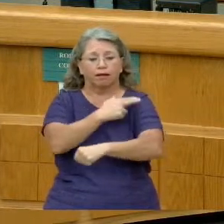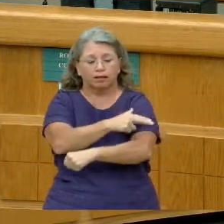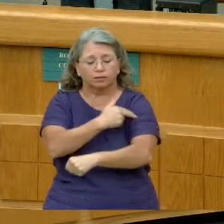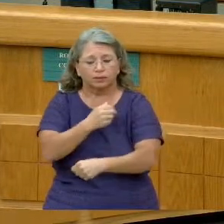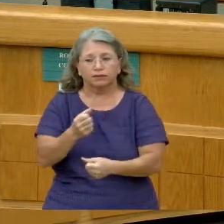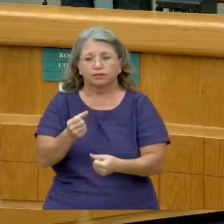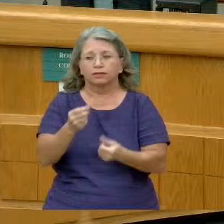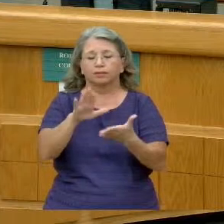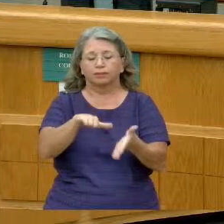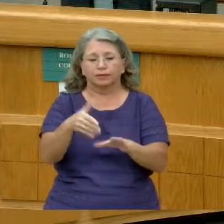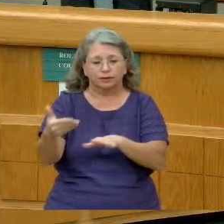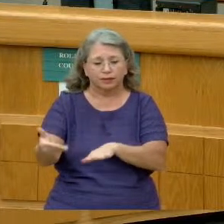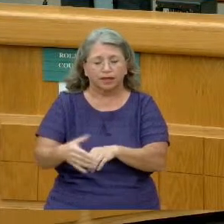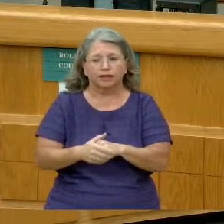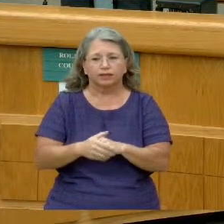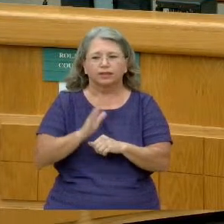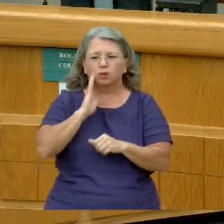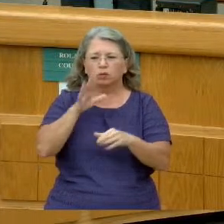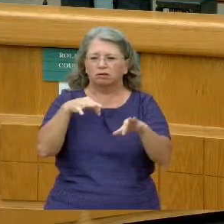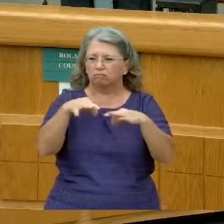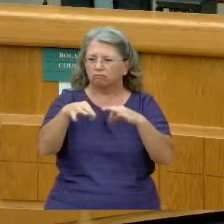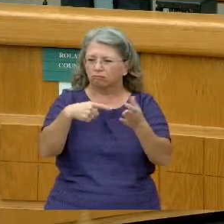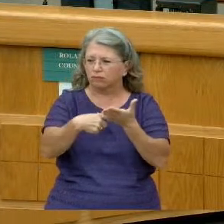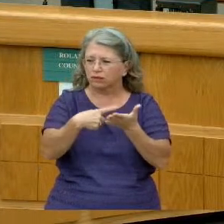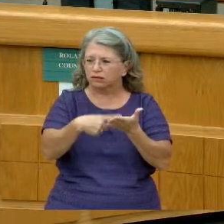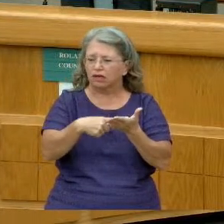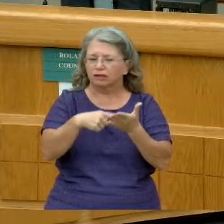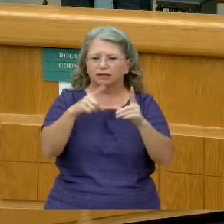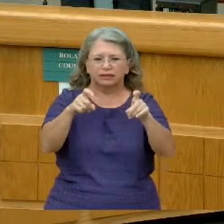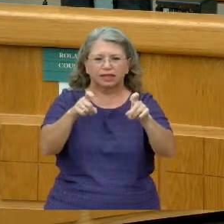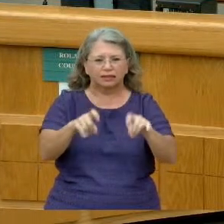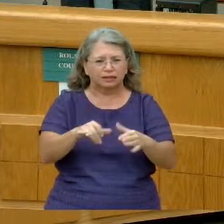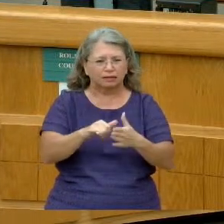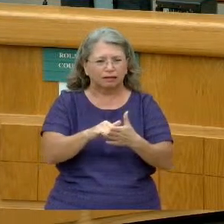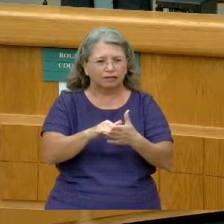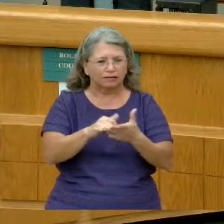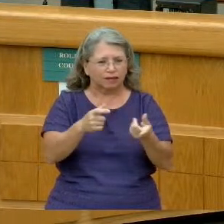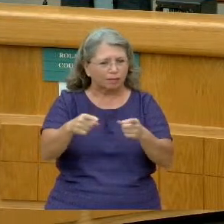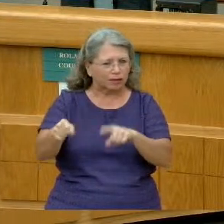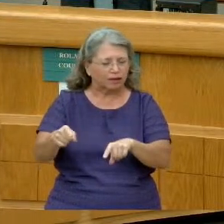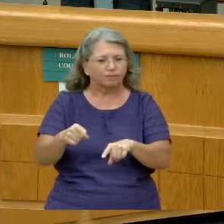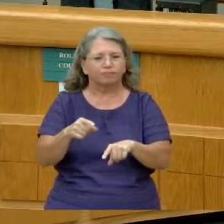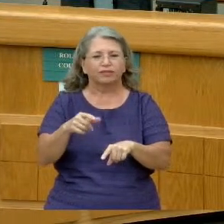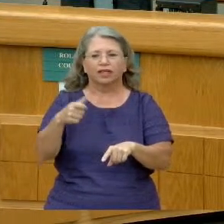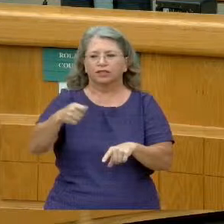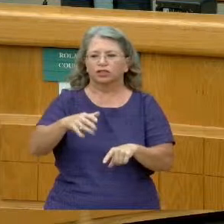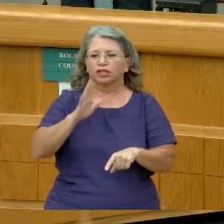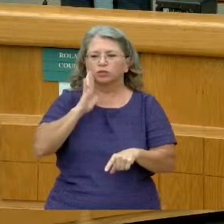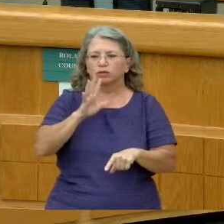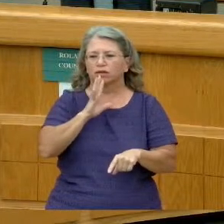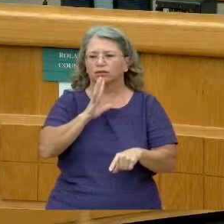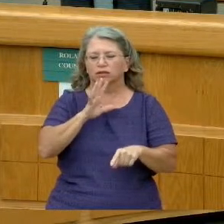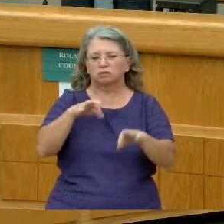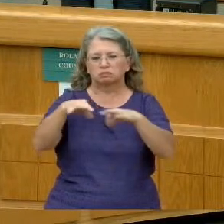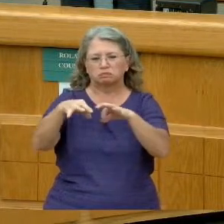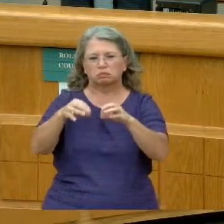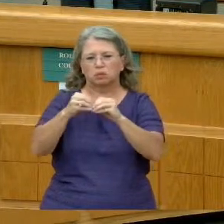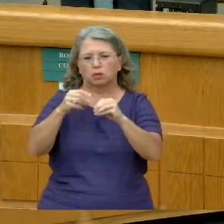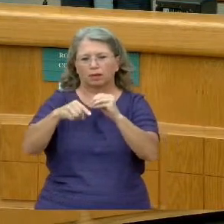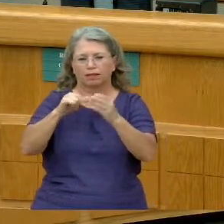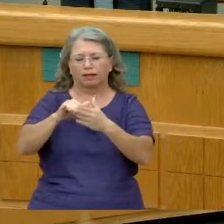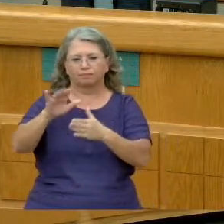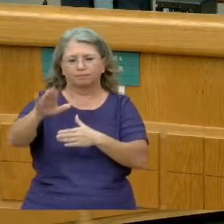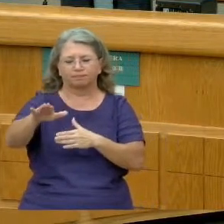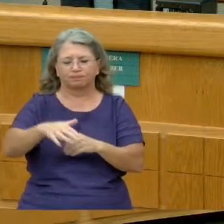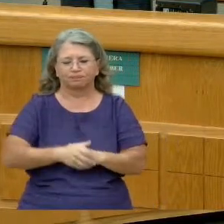talk about some of the testing that's taking place, and the judge will be speaking as well later this afternoon. We want to thank